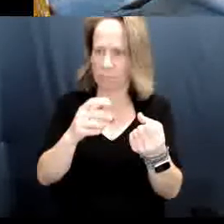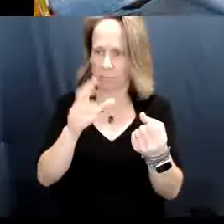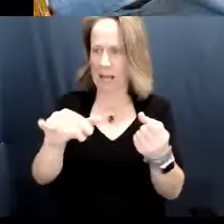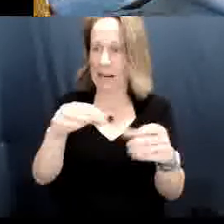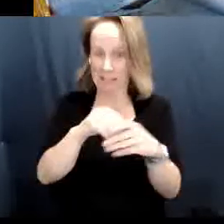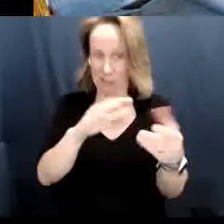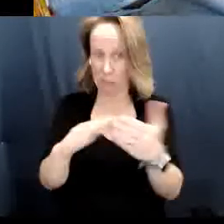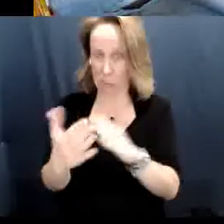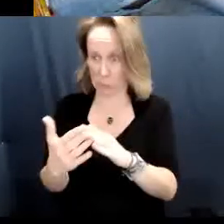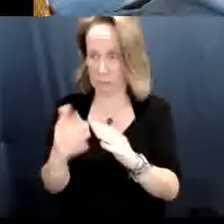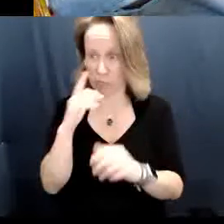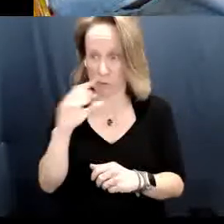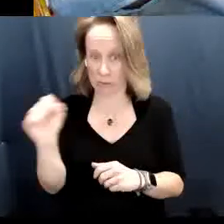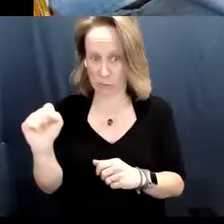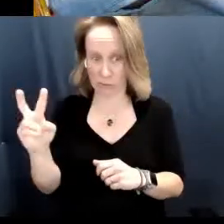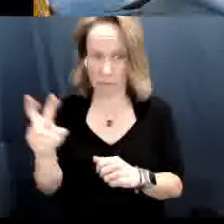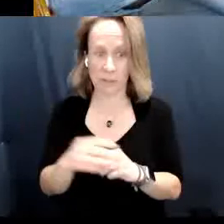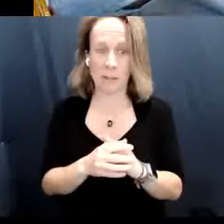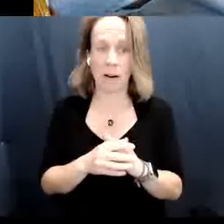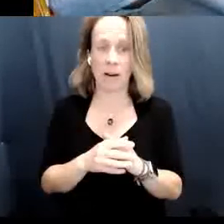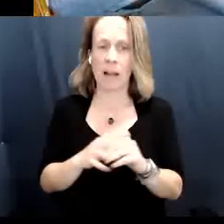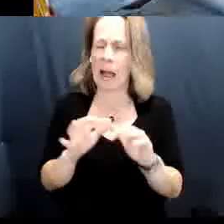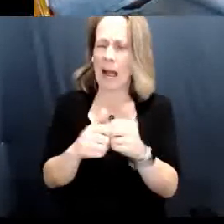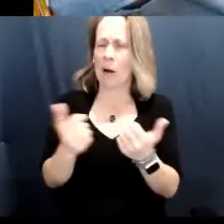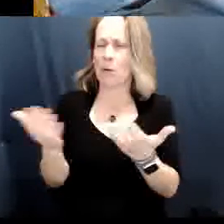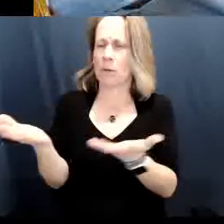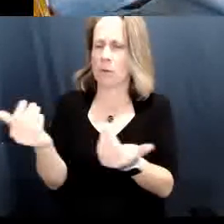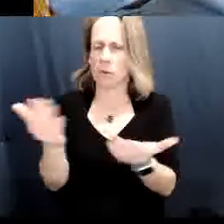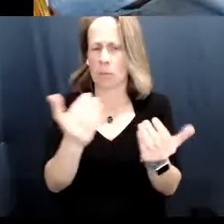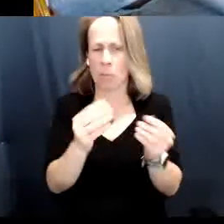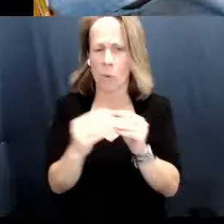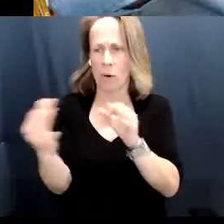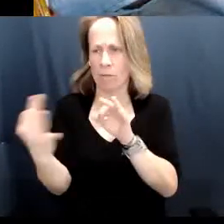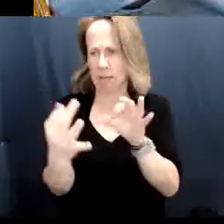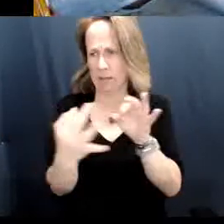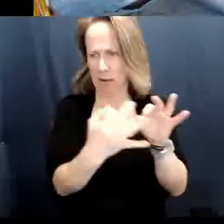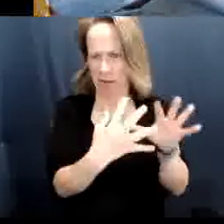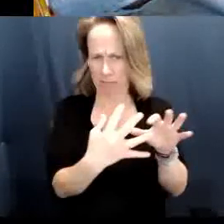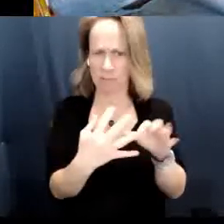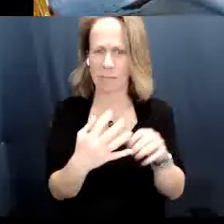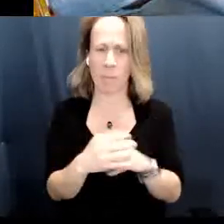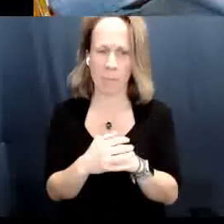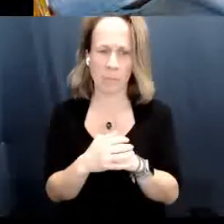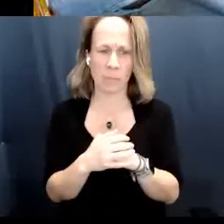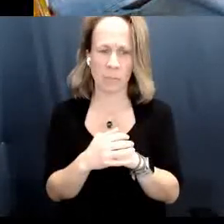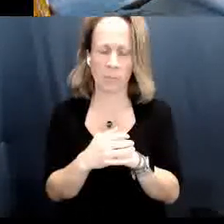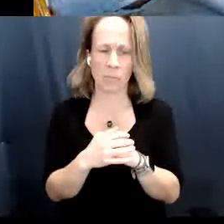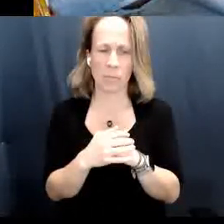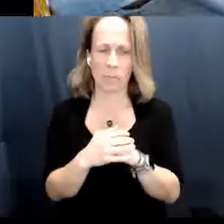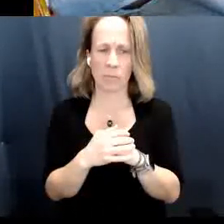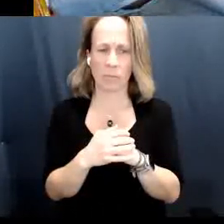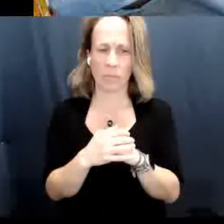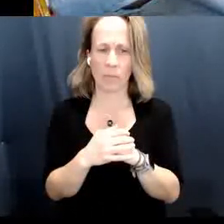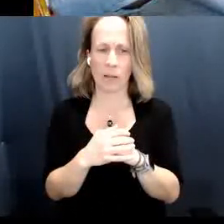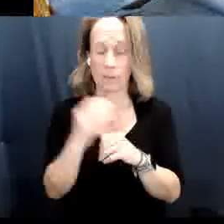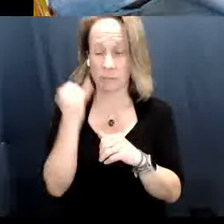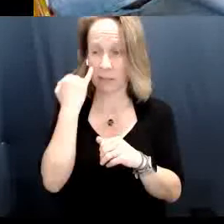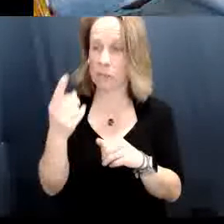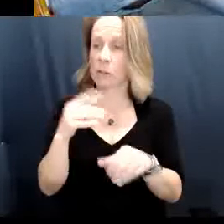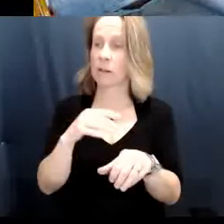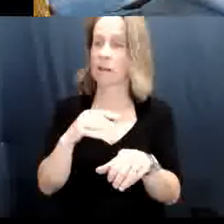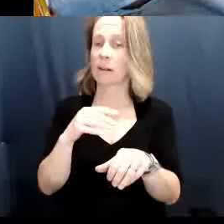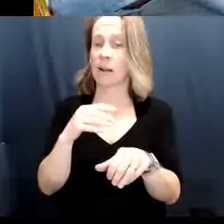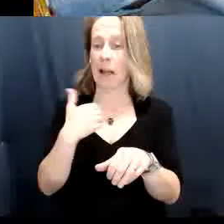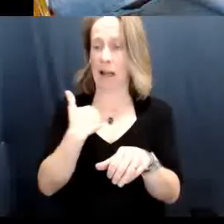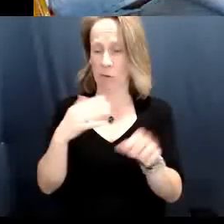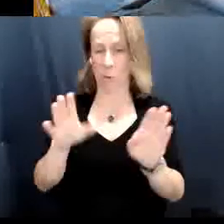you incorporate community feedback and input into forming a support group? If you're at an open house and people